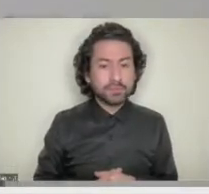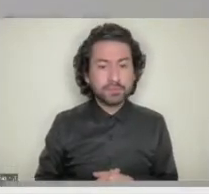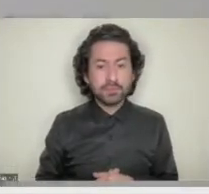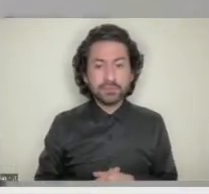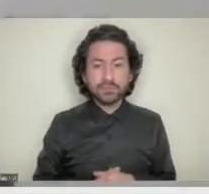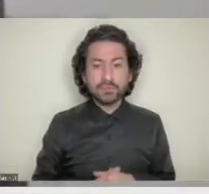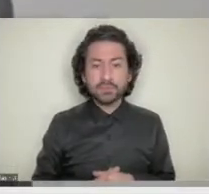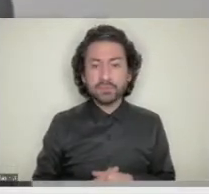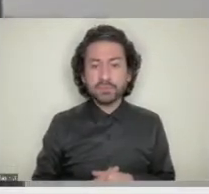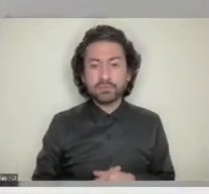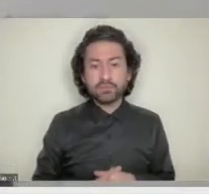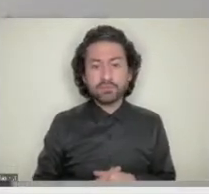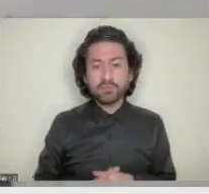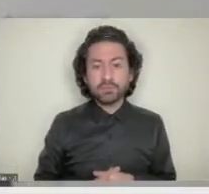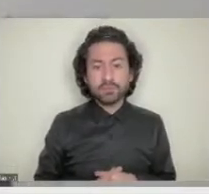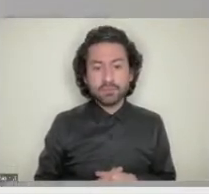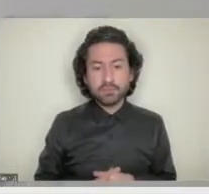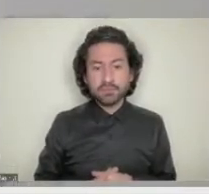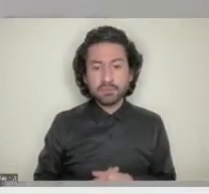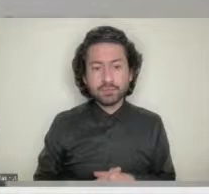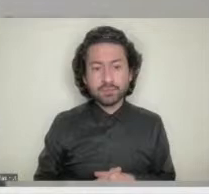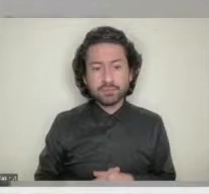Victor Hugo.